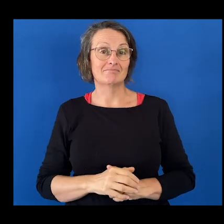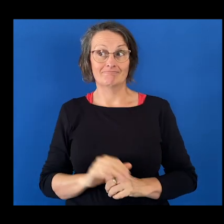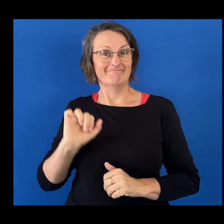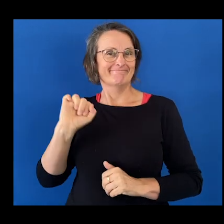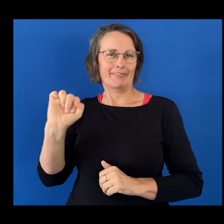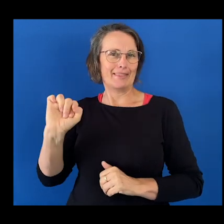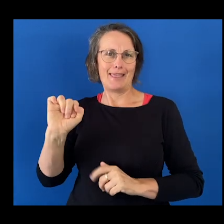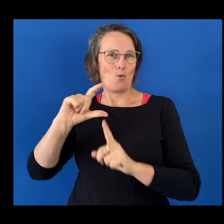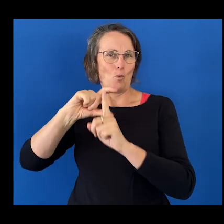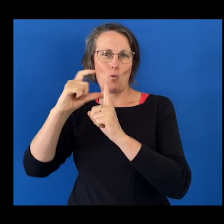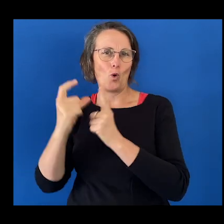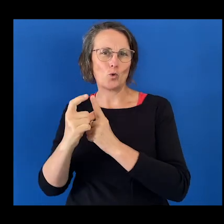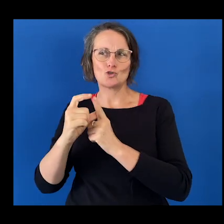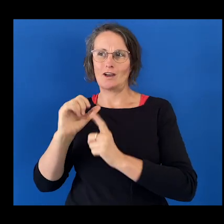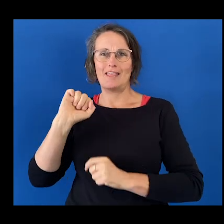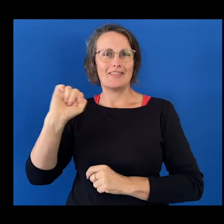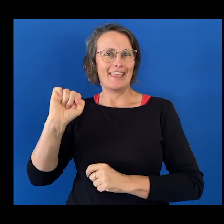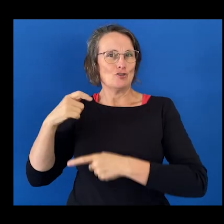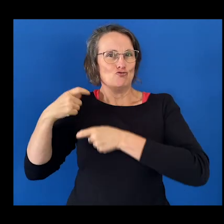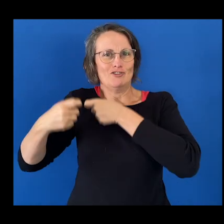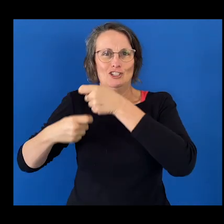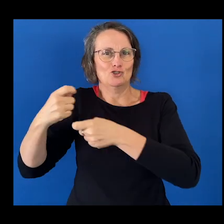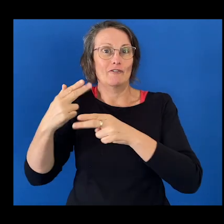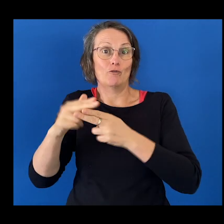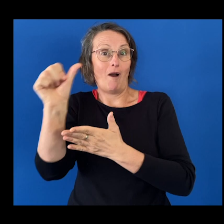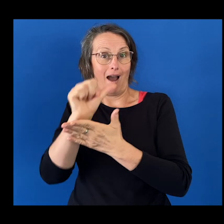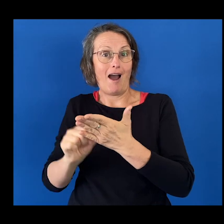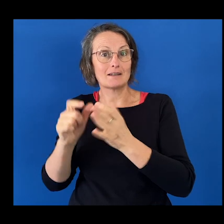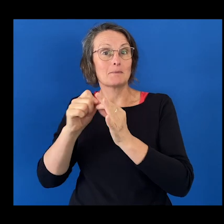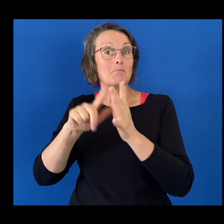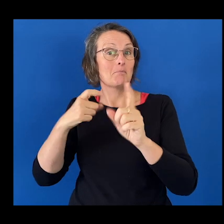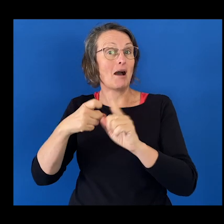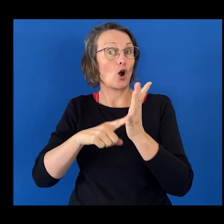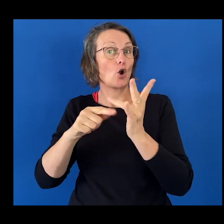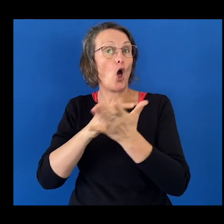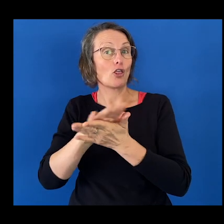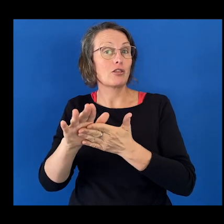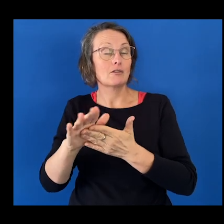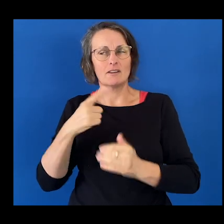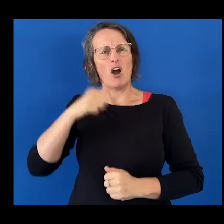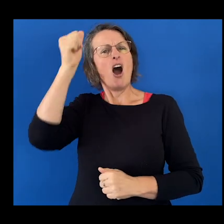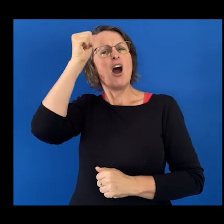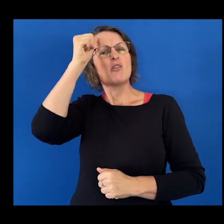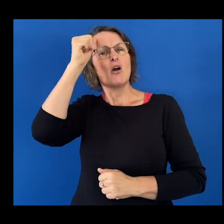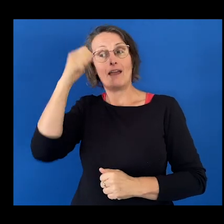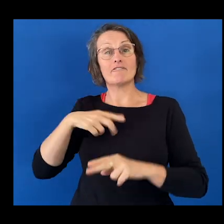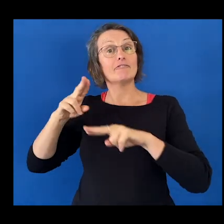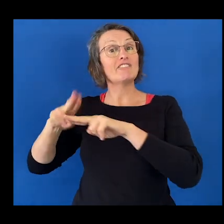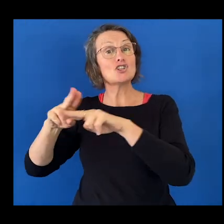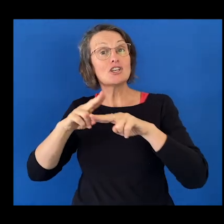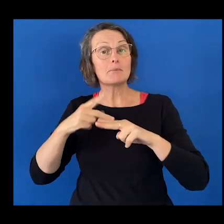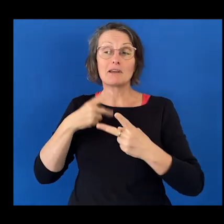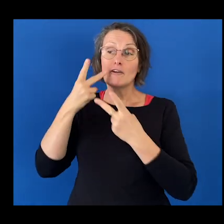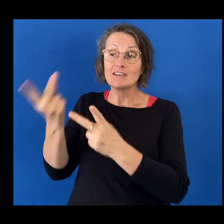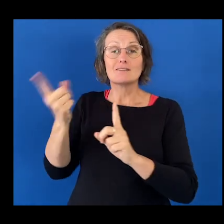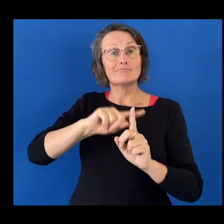of, the natural art expression. I was aware of it, especially in Fiji, coming through Fiji